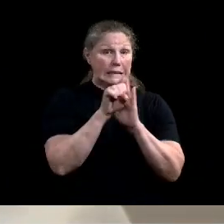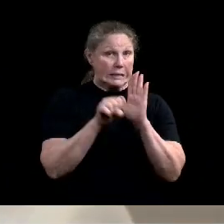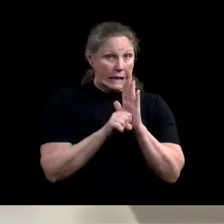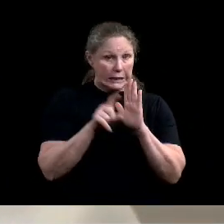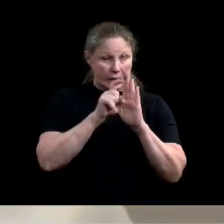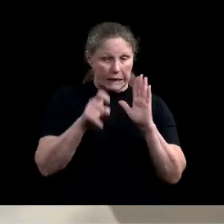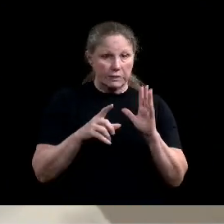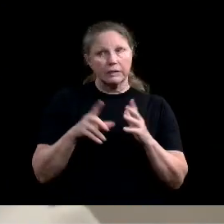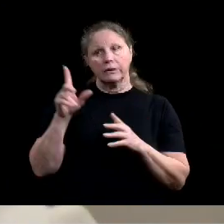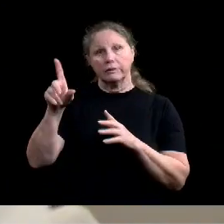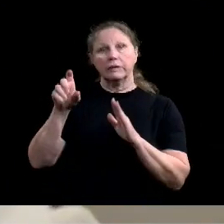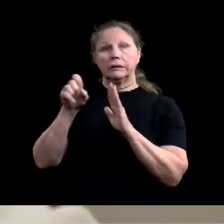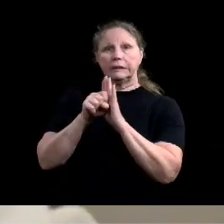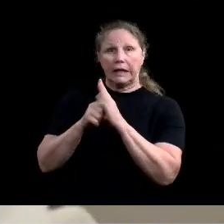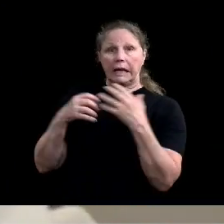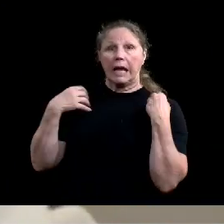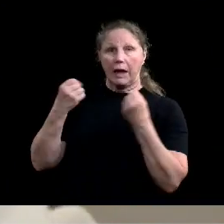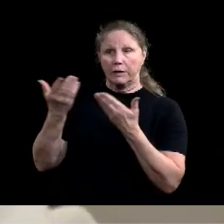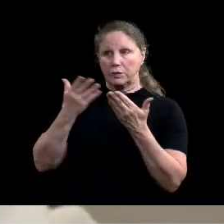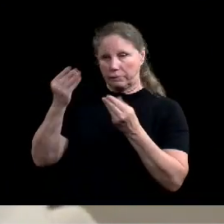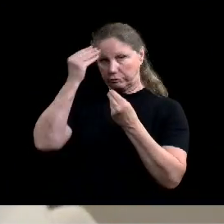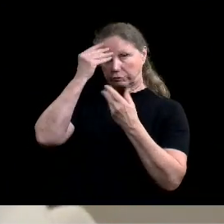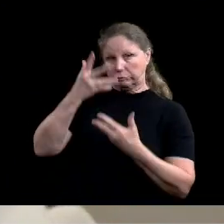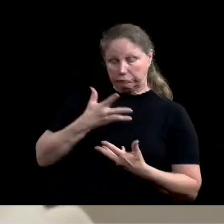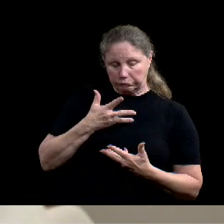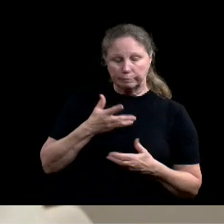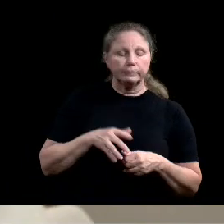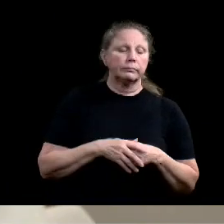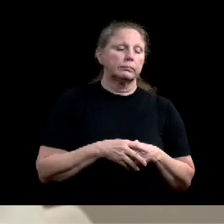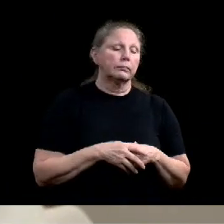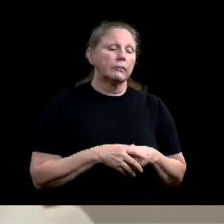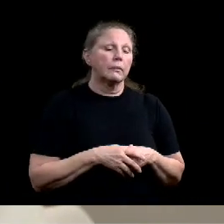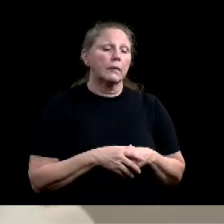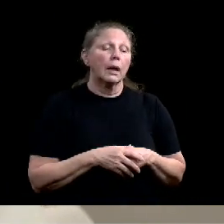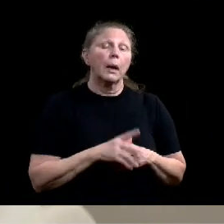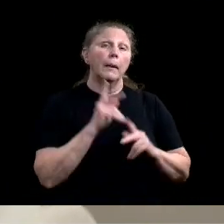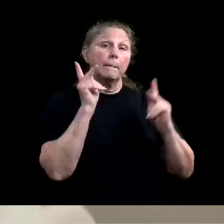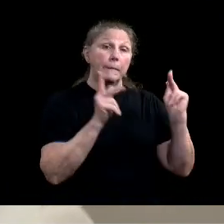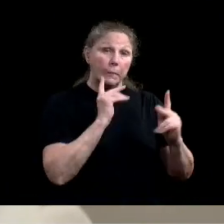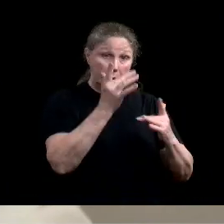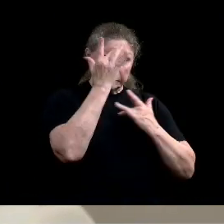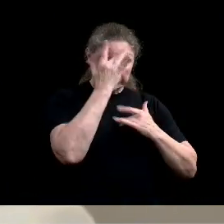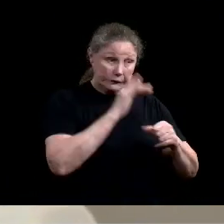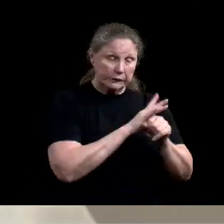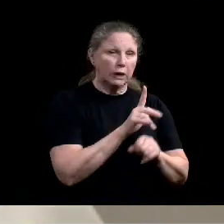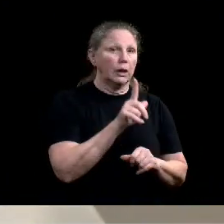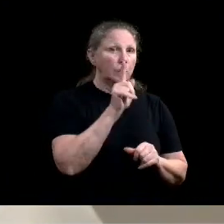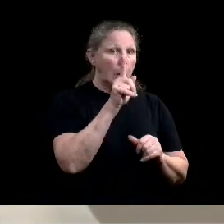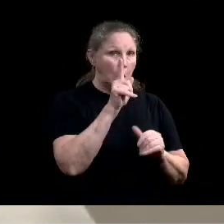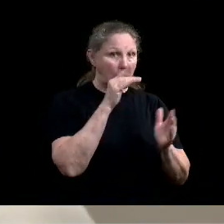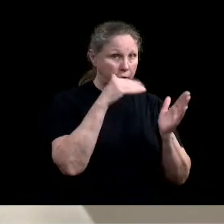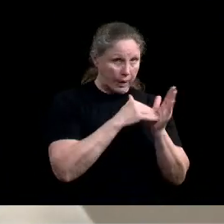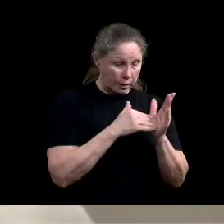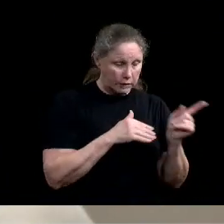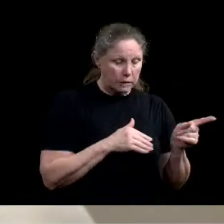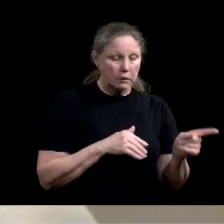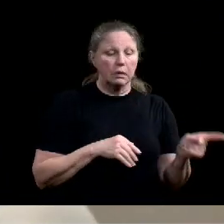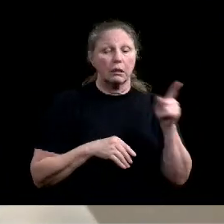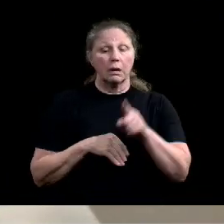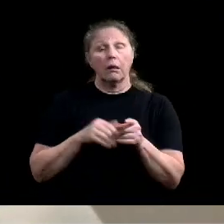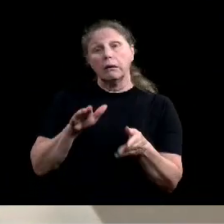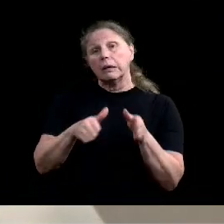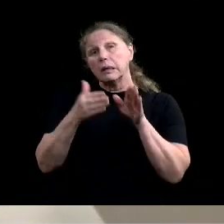reported 21,000 confirmed cases in Texas and 540 deaths to date.